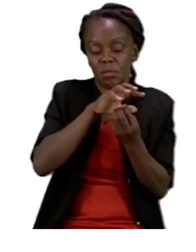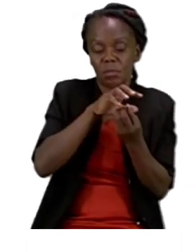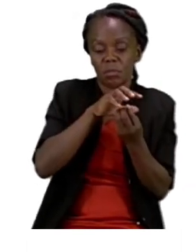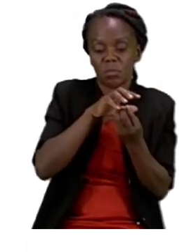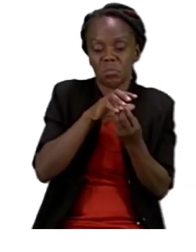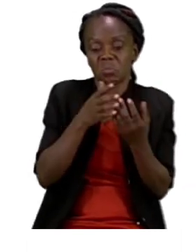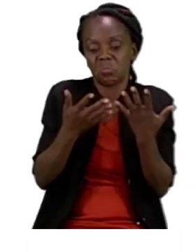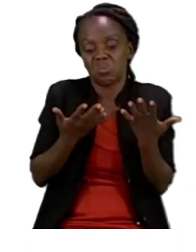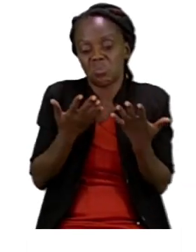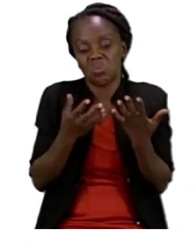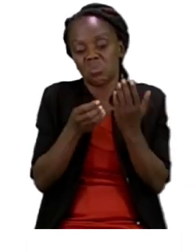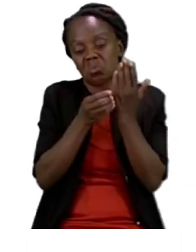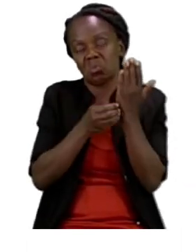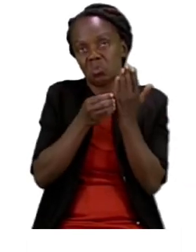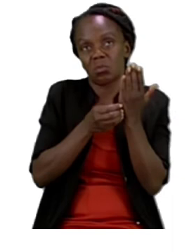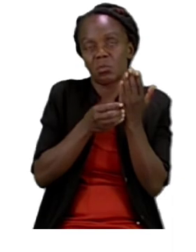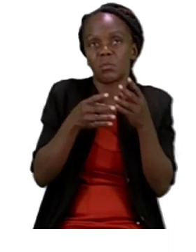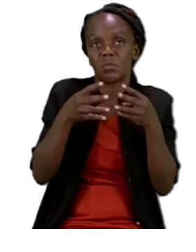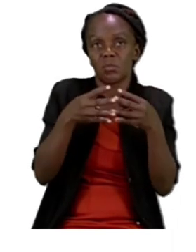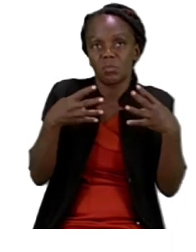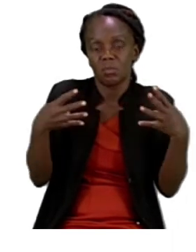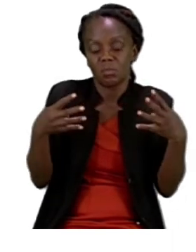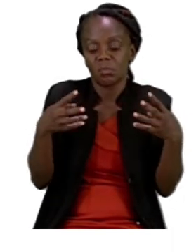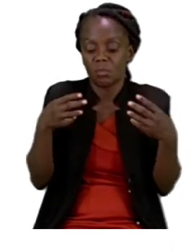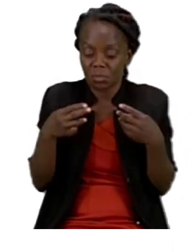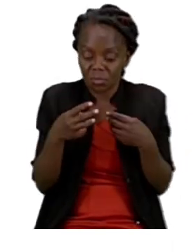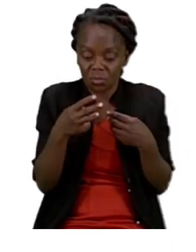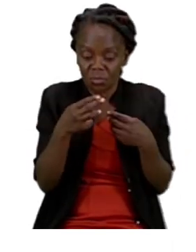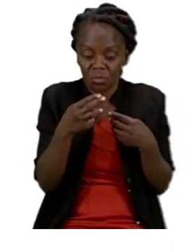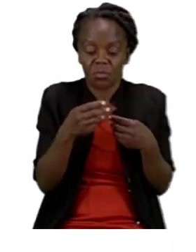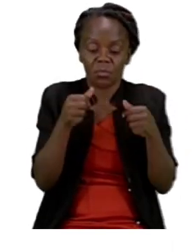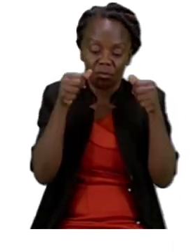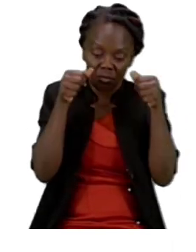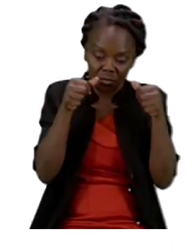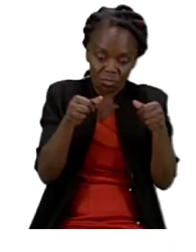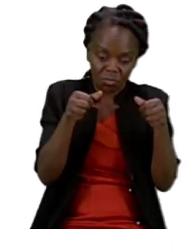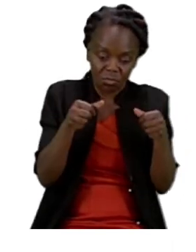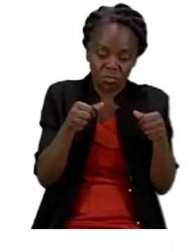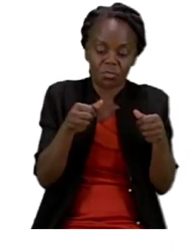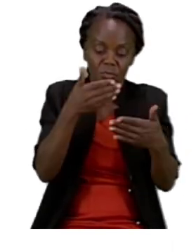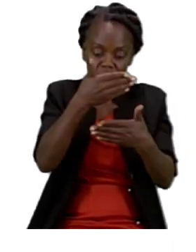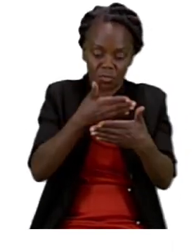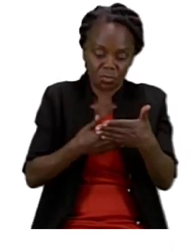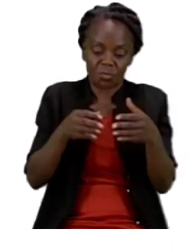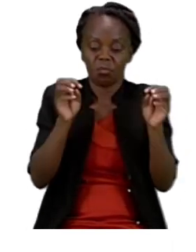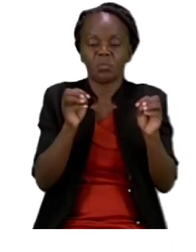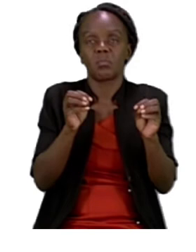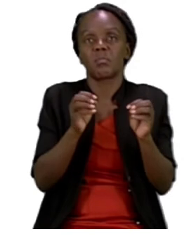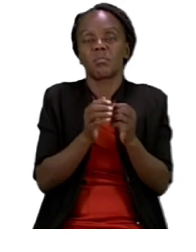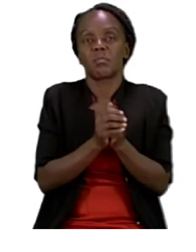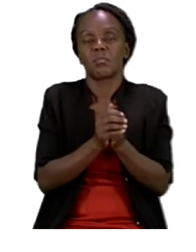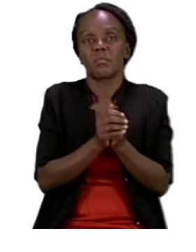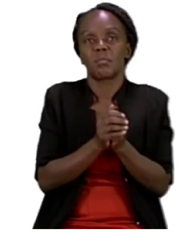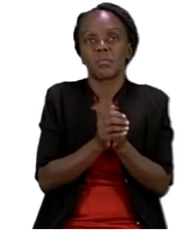family, you're going to cut it out and paste it on the page. After that, you